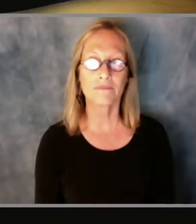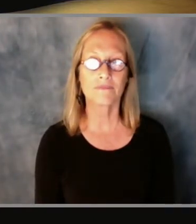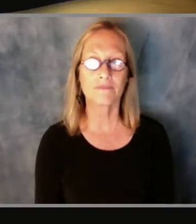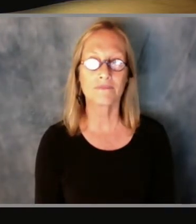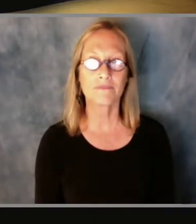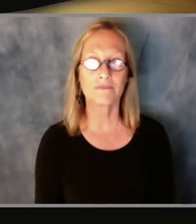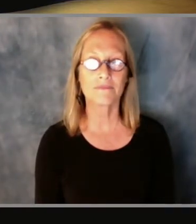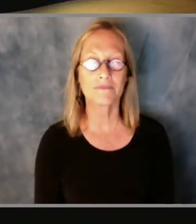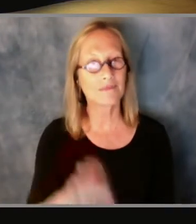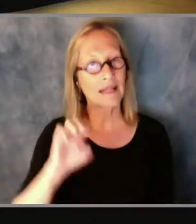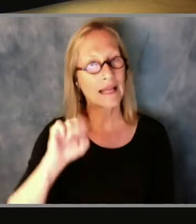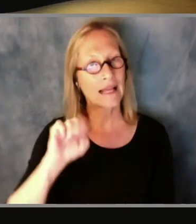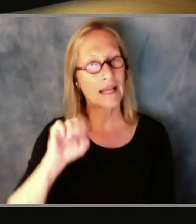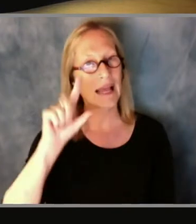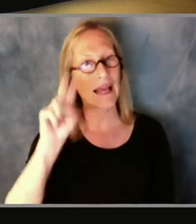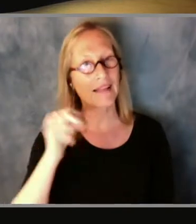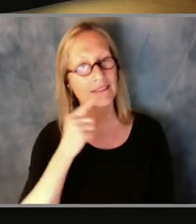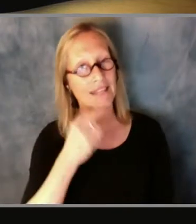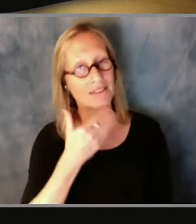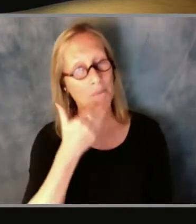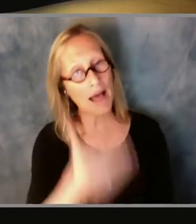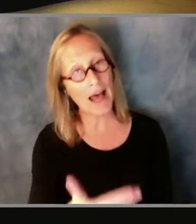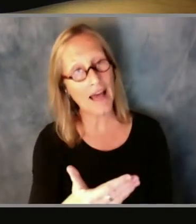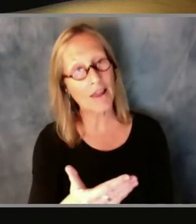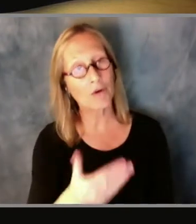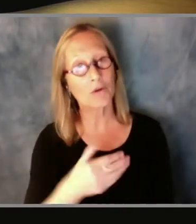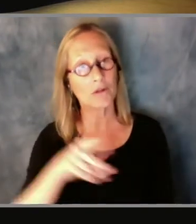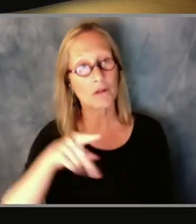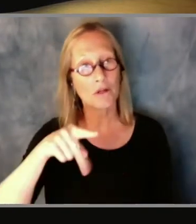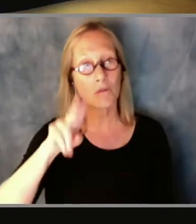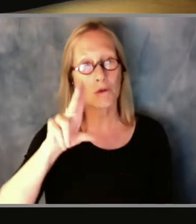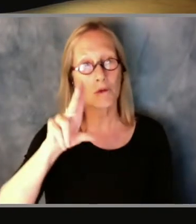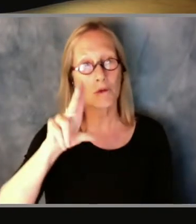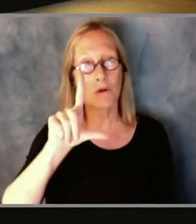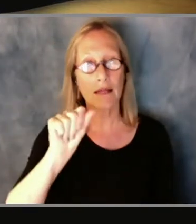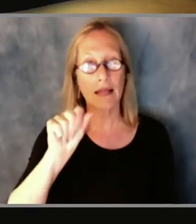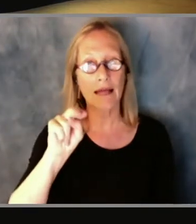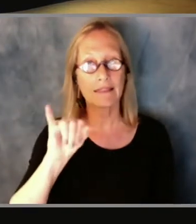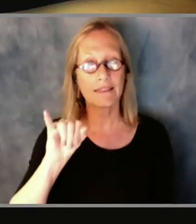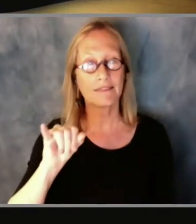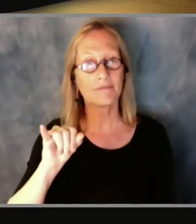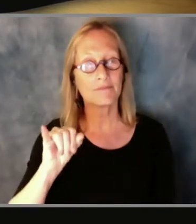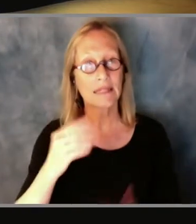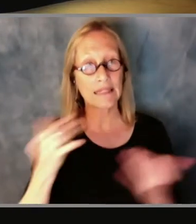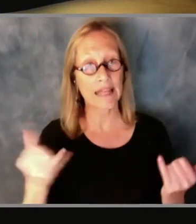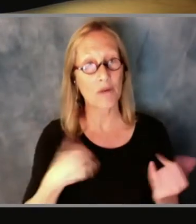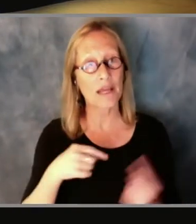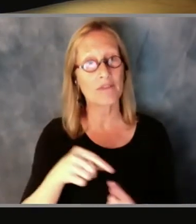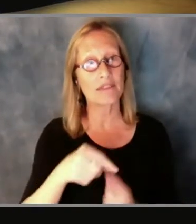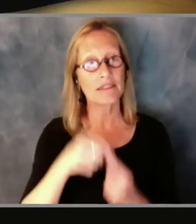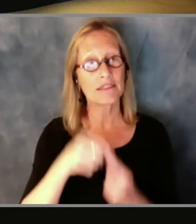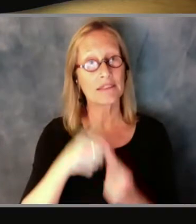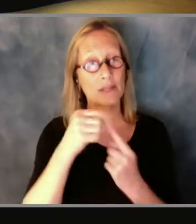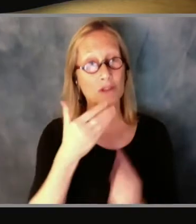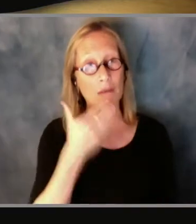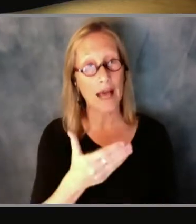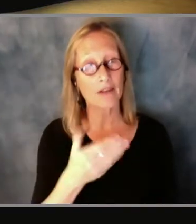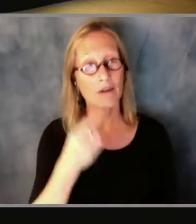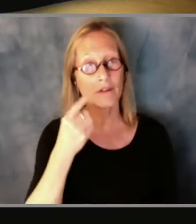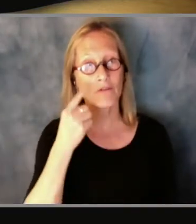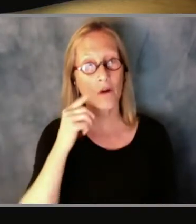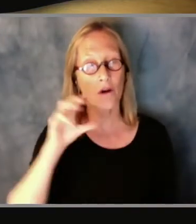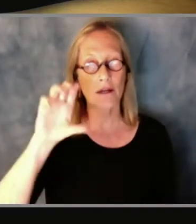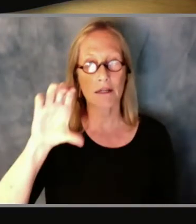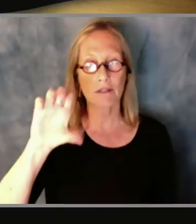Mahalo, Pualani. This is Ellen. Now we have a very special mahalo to Chantel